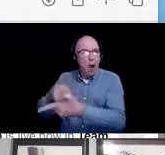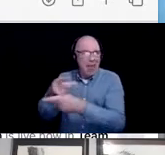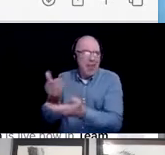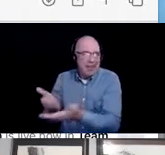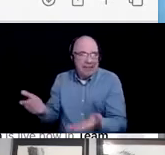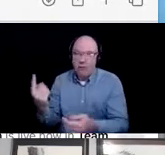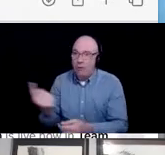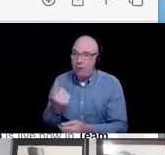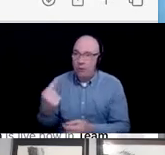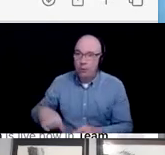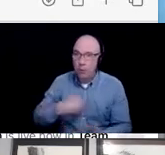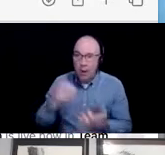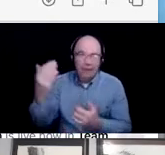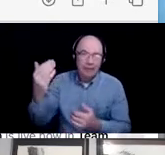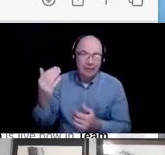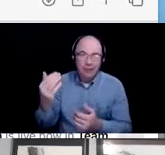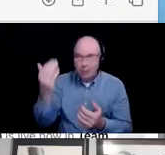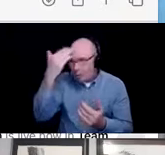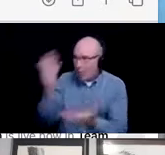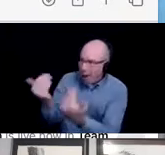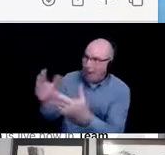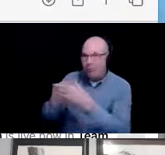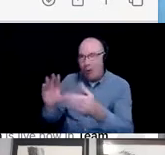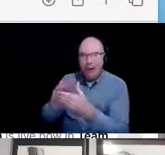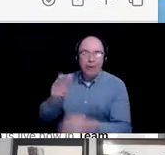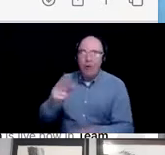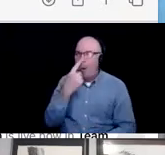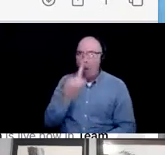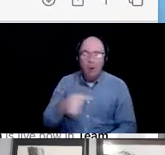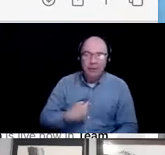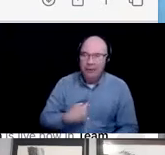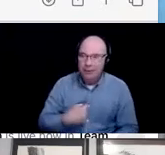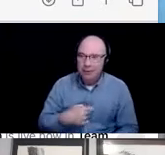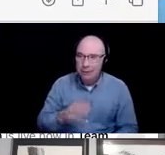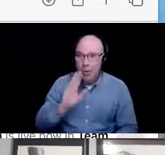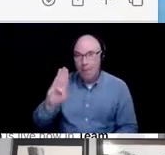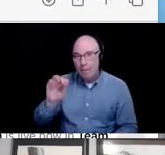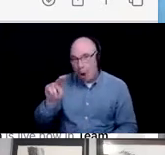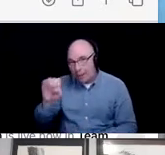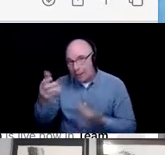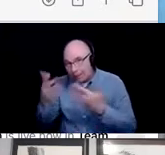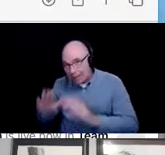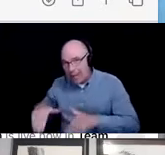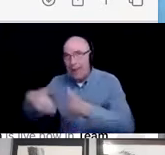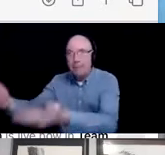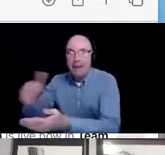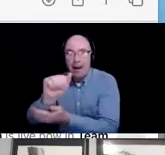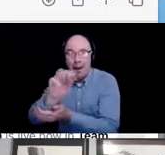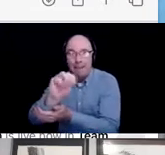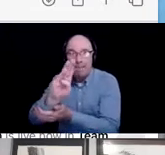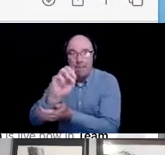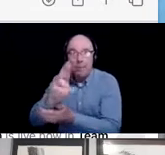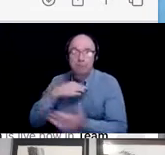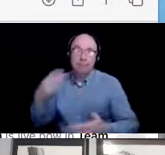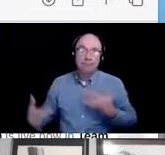something we love to hear. We never get tired of the stories. And turn that over to Bonnie, and then we're going to get to hear from Amber, who I'm so excited took